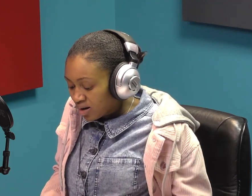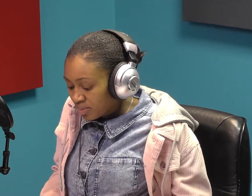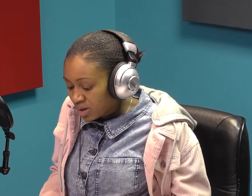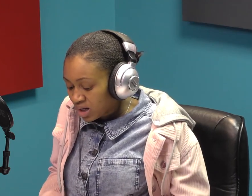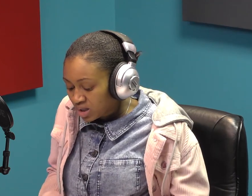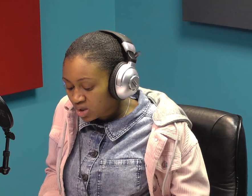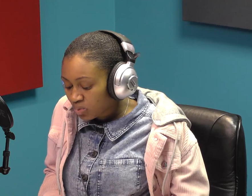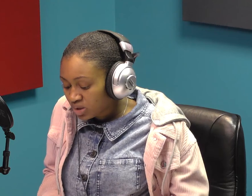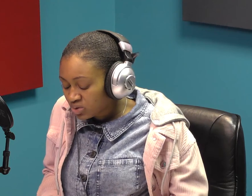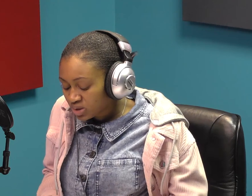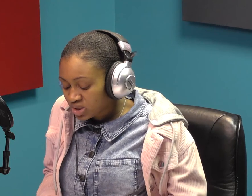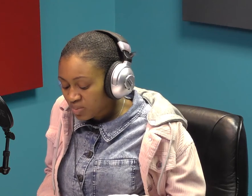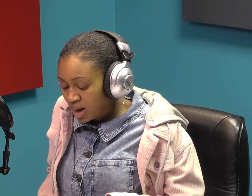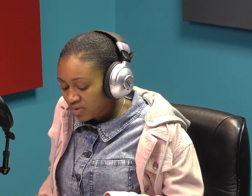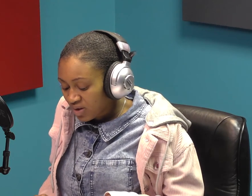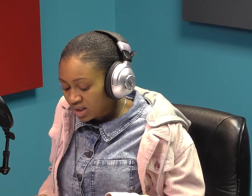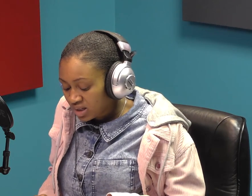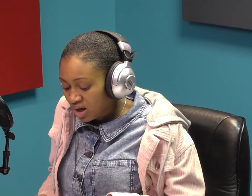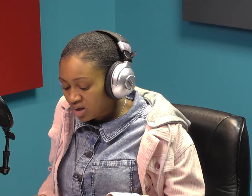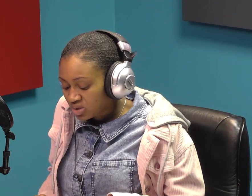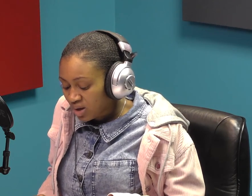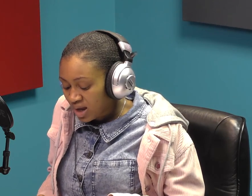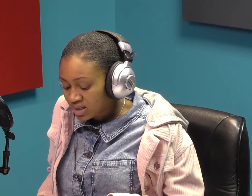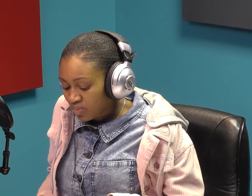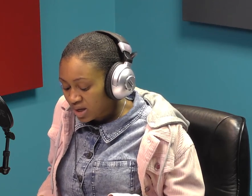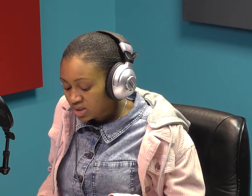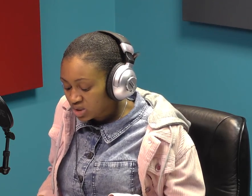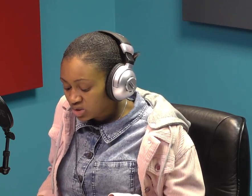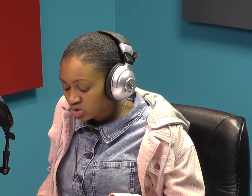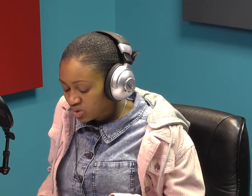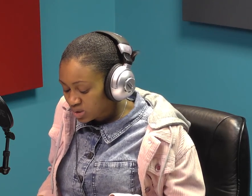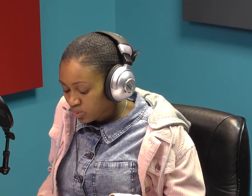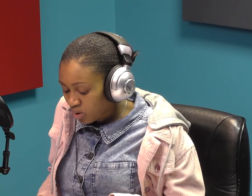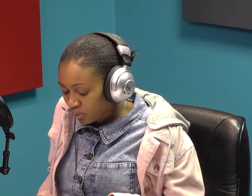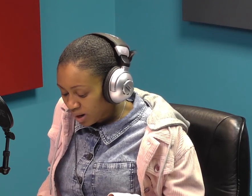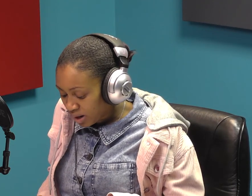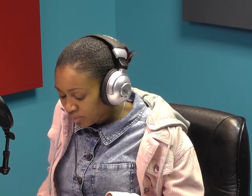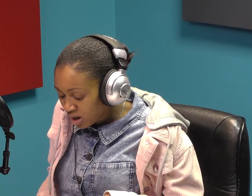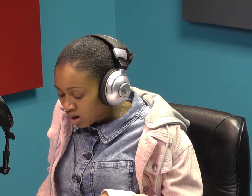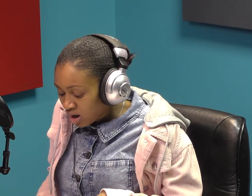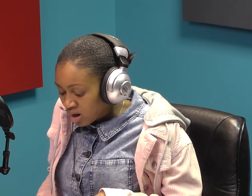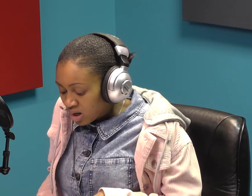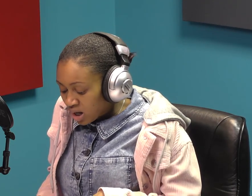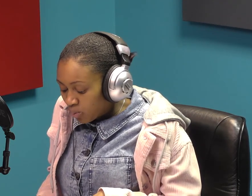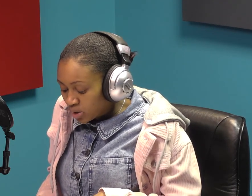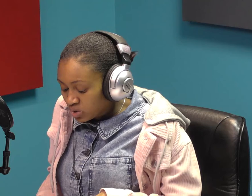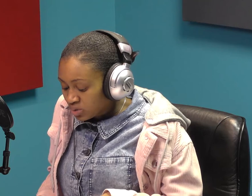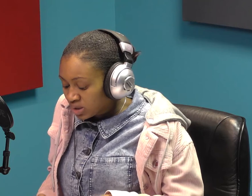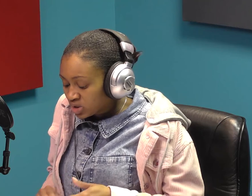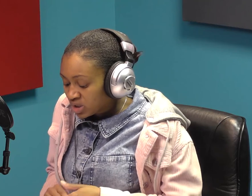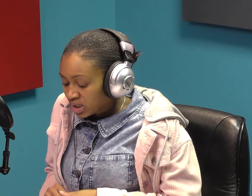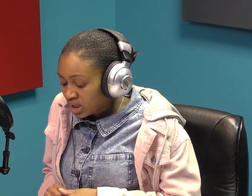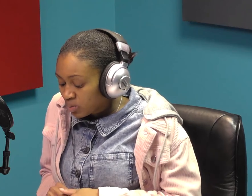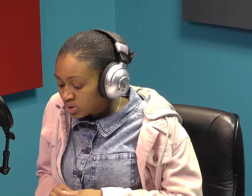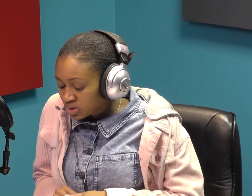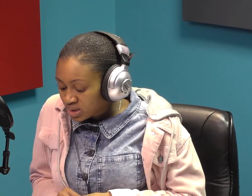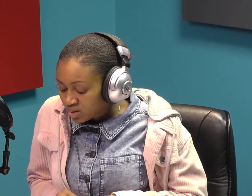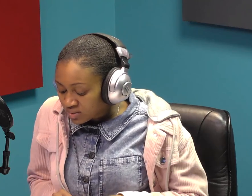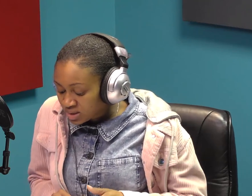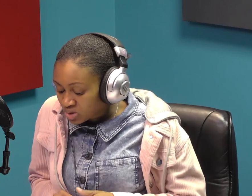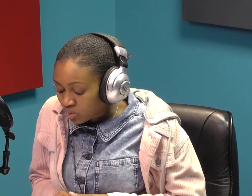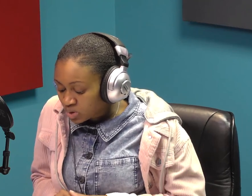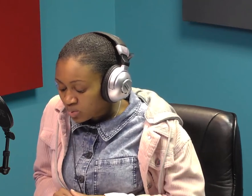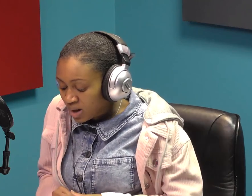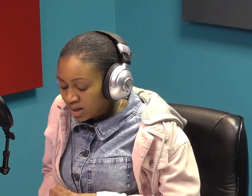Um, Goodwill Easter Seals Miami Valley also has a managing stress program where you can check in with